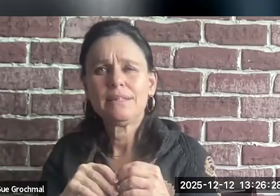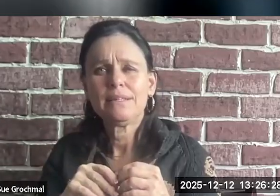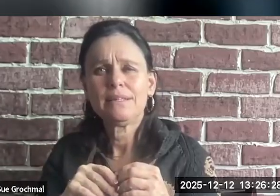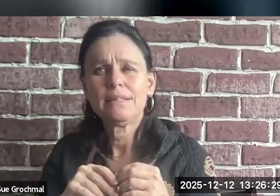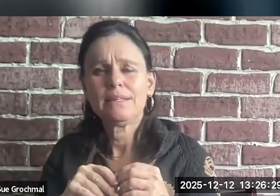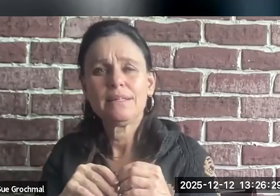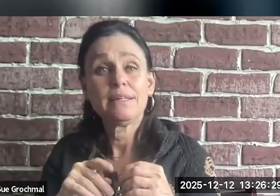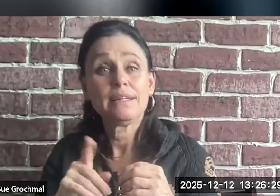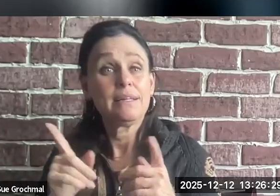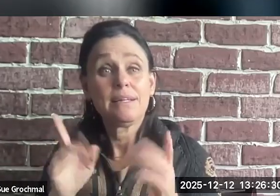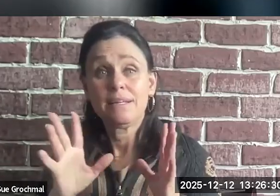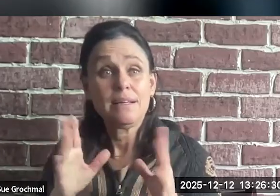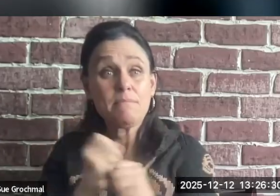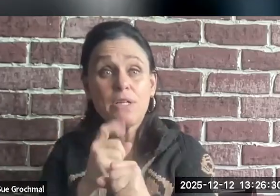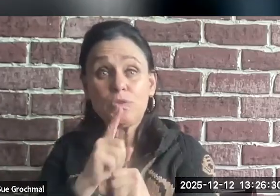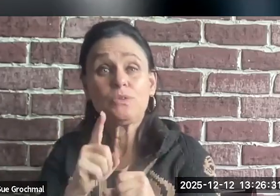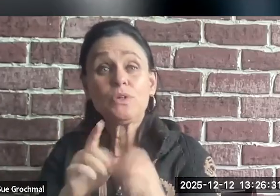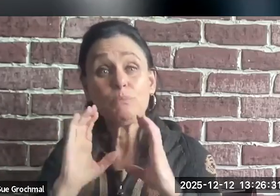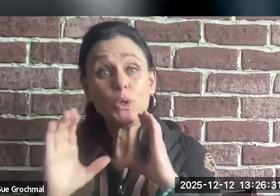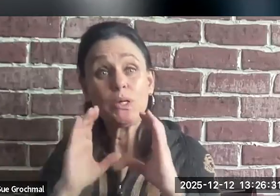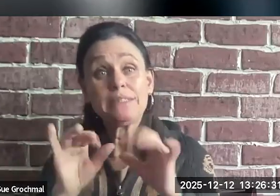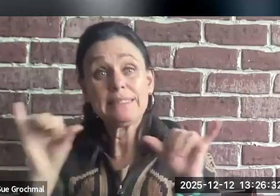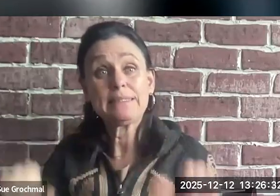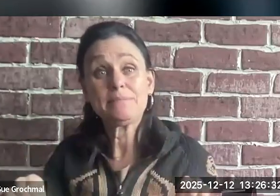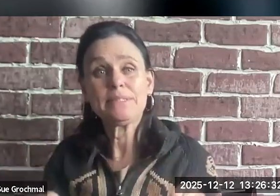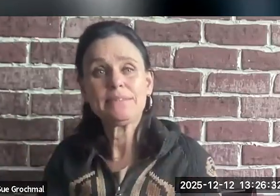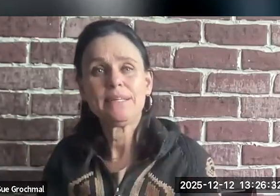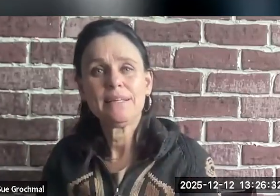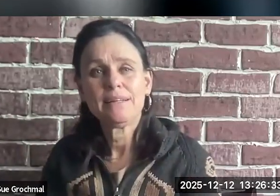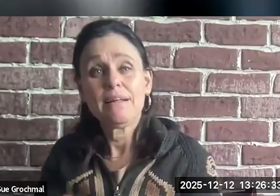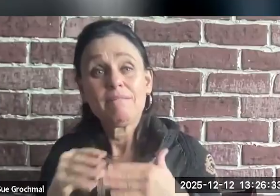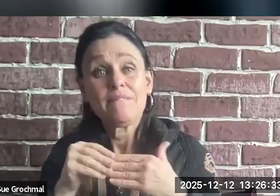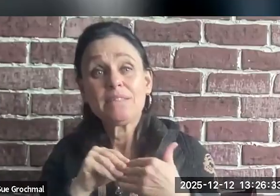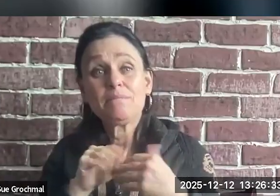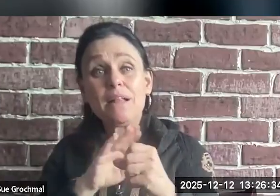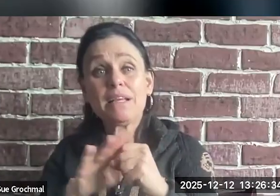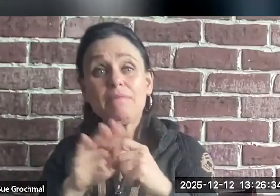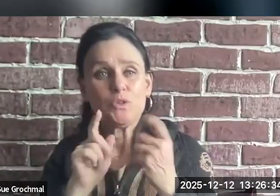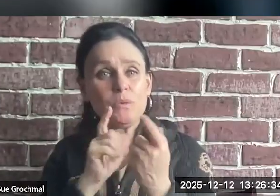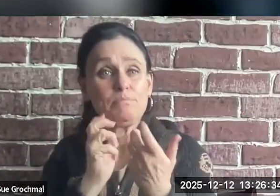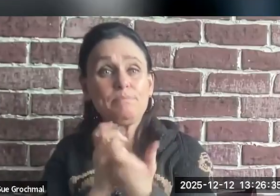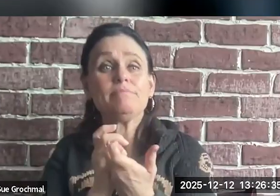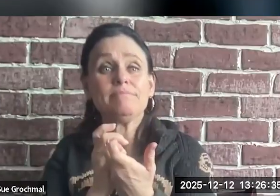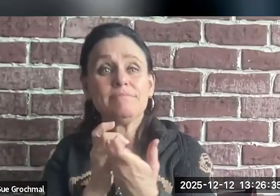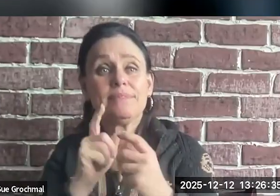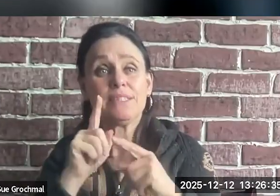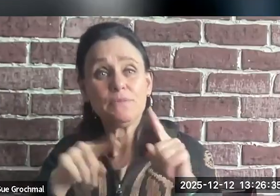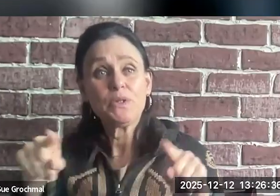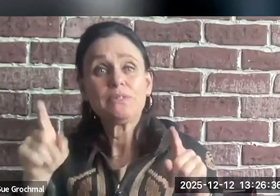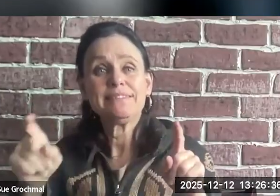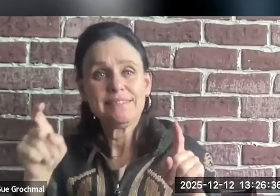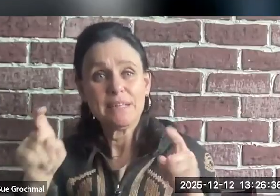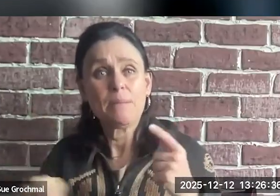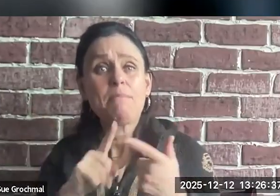accessible shelters, and ensuring that communication systems are flexible enough to meet the diverse needs, but also